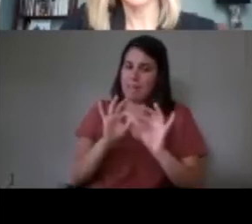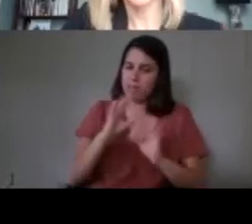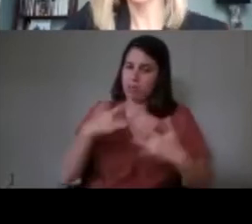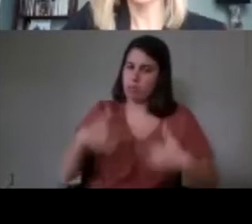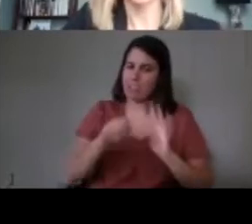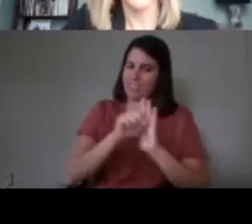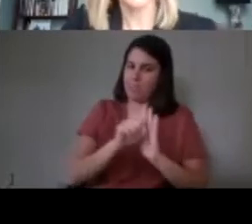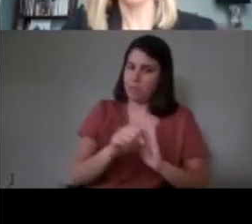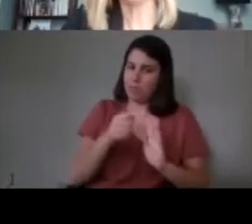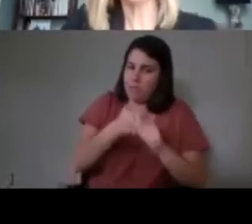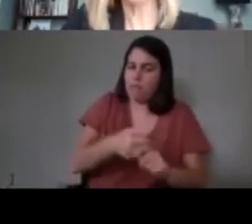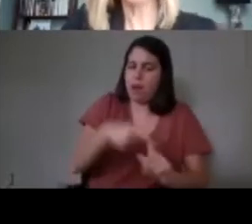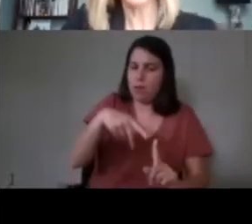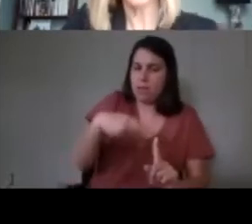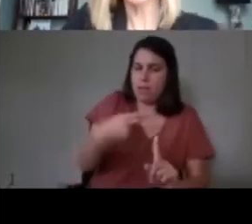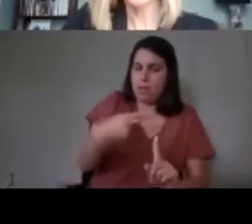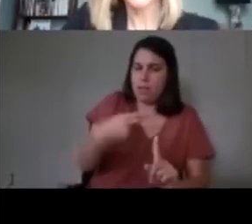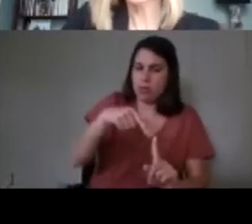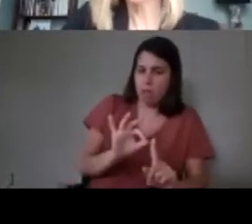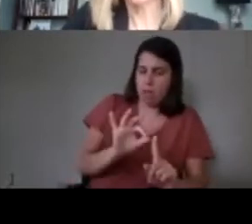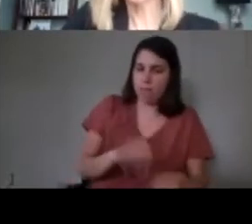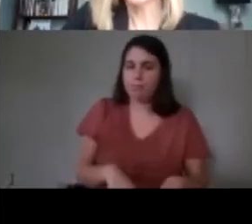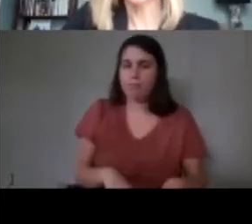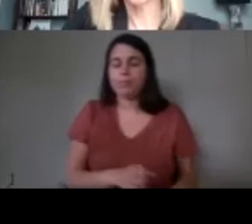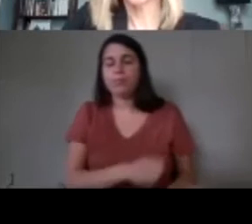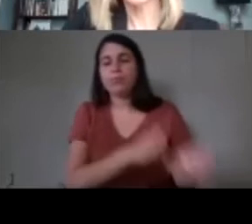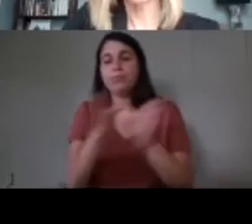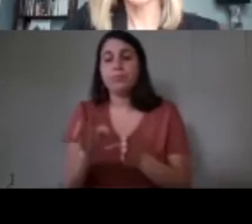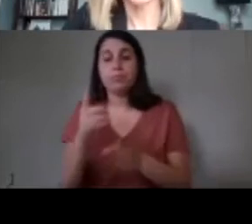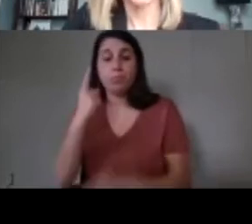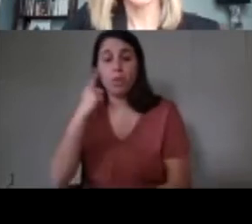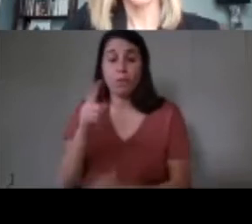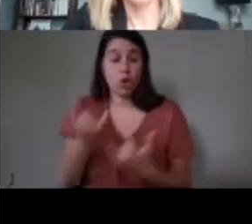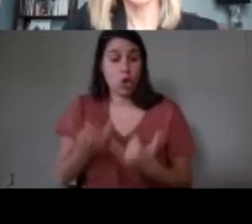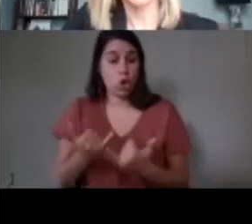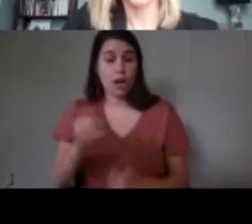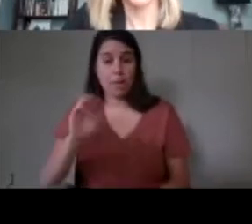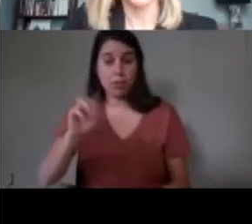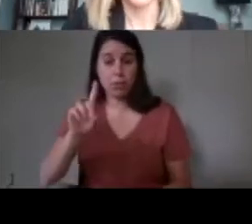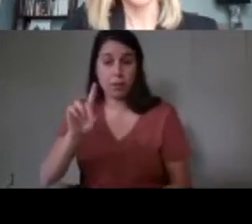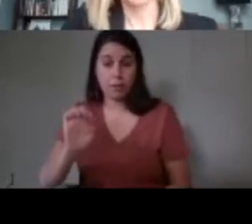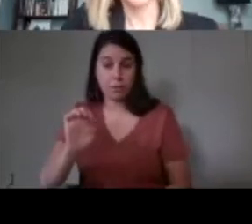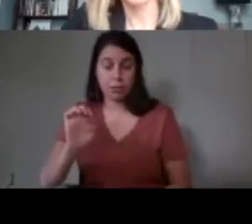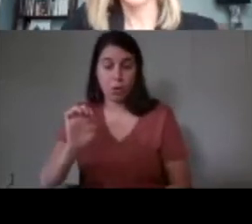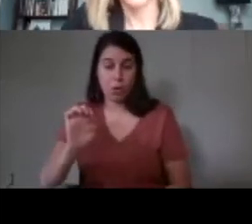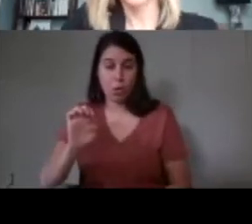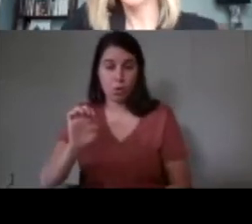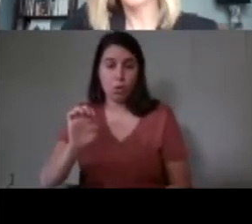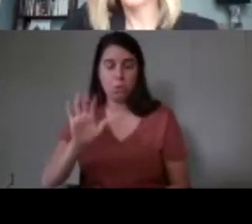on the PHQ-9. As far as having a current major depressive episode, here